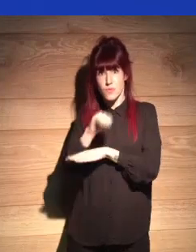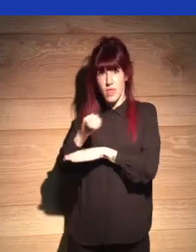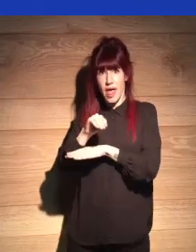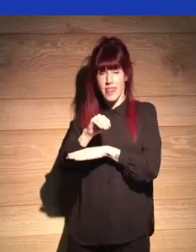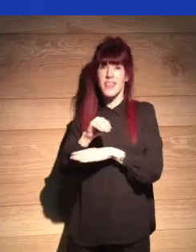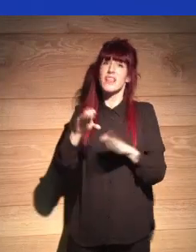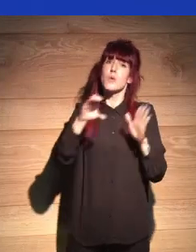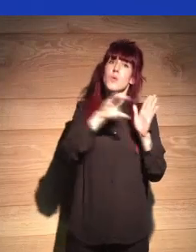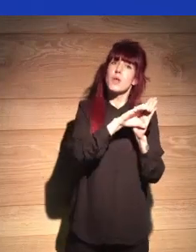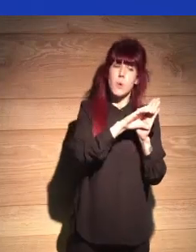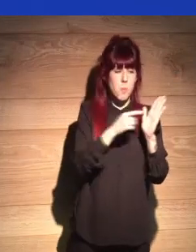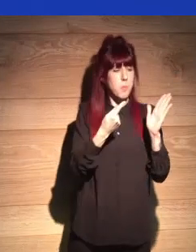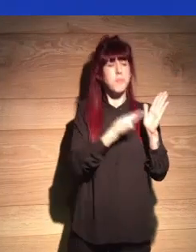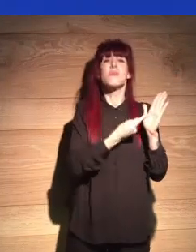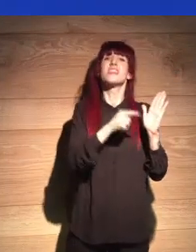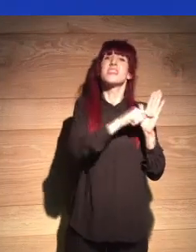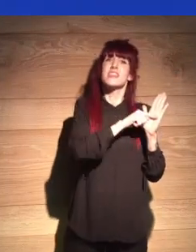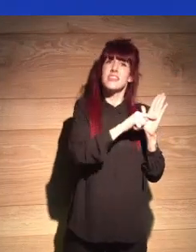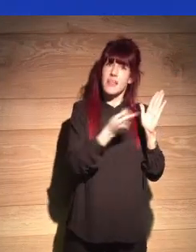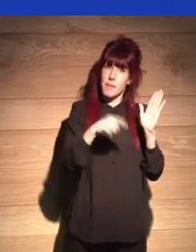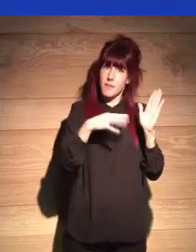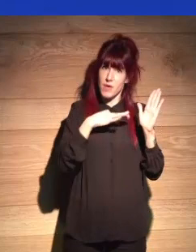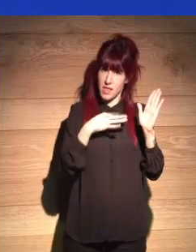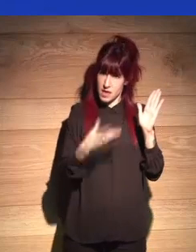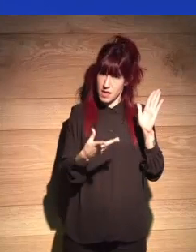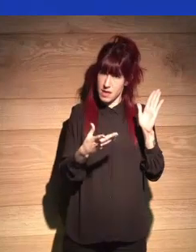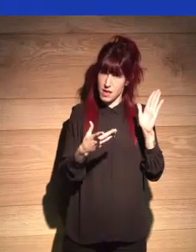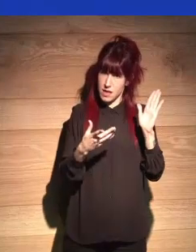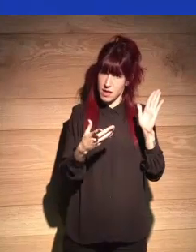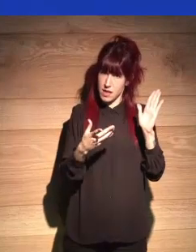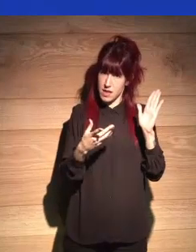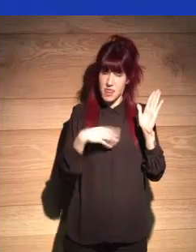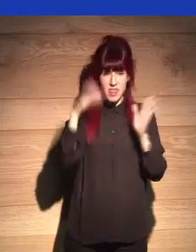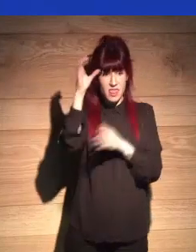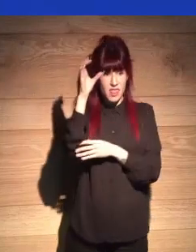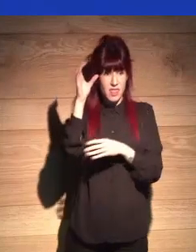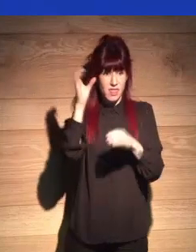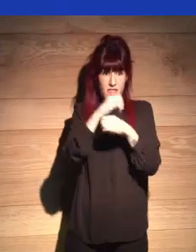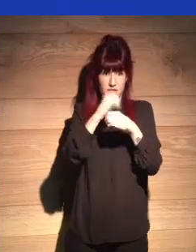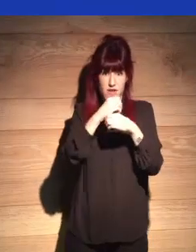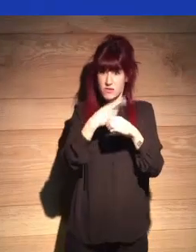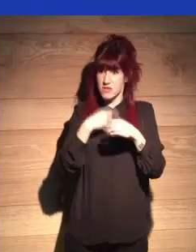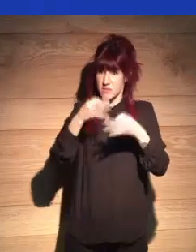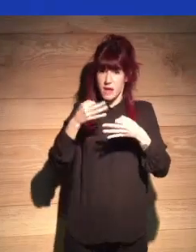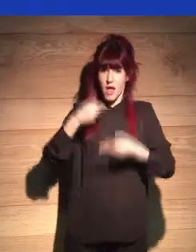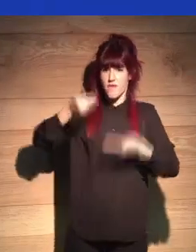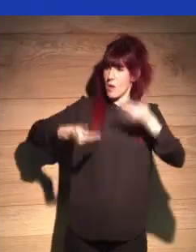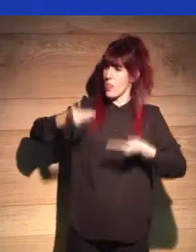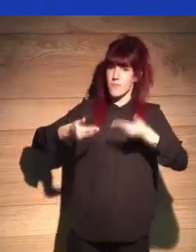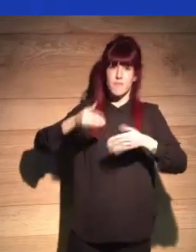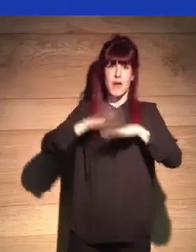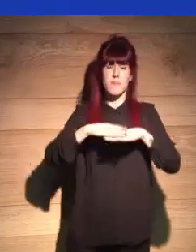CV of each researcher. The scientists, we are being